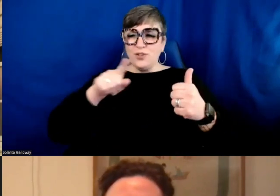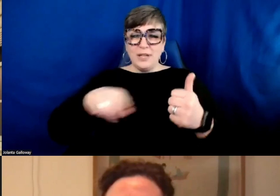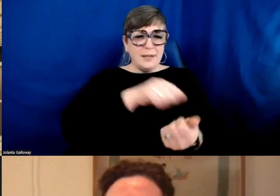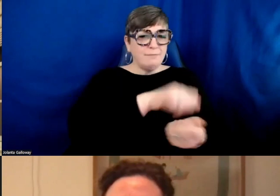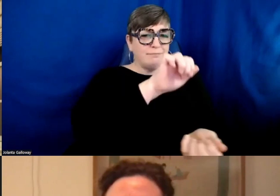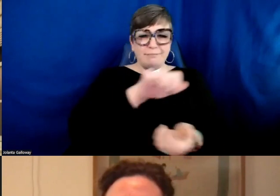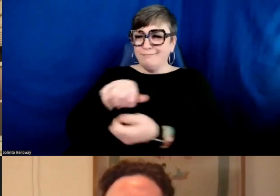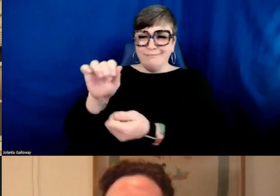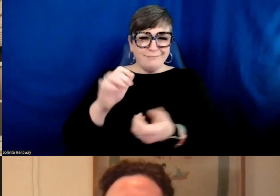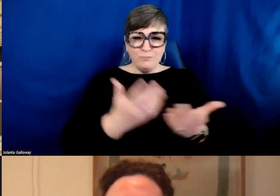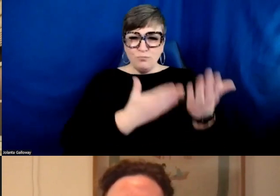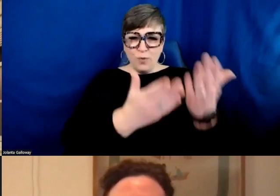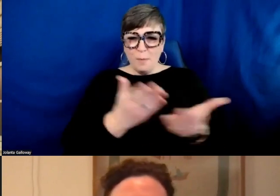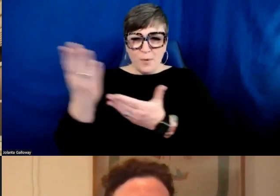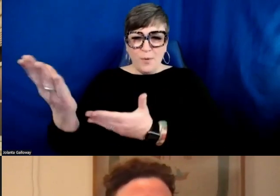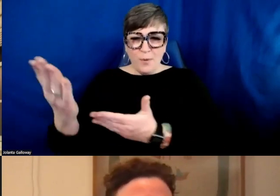you're aware of it.